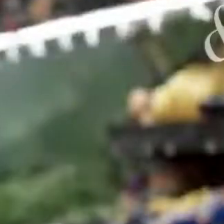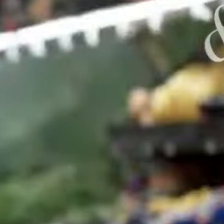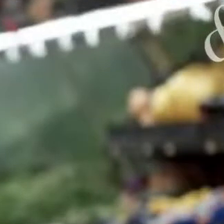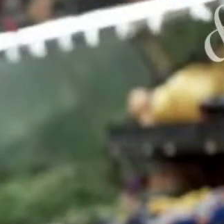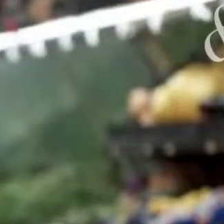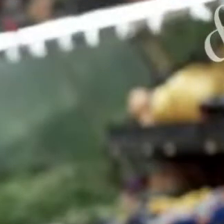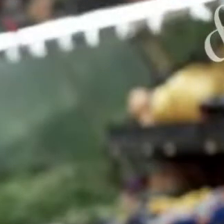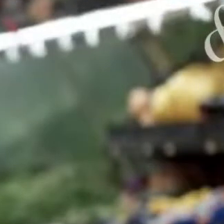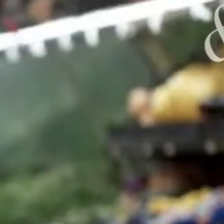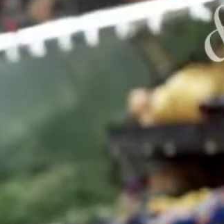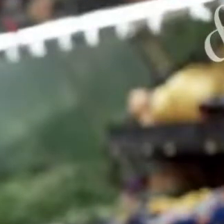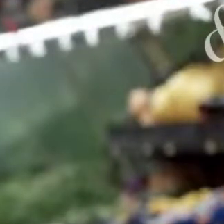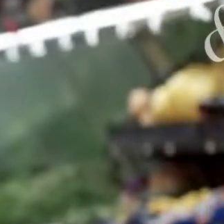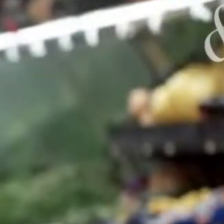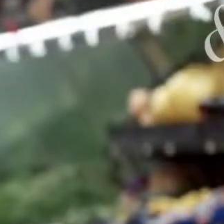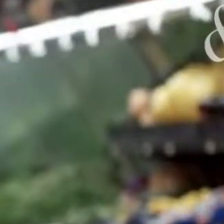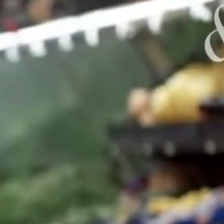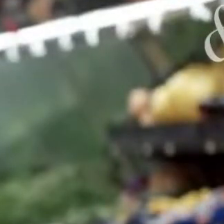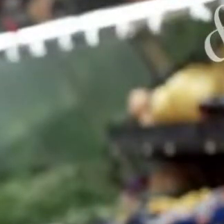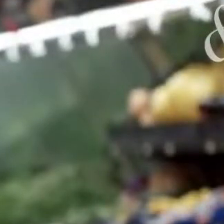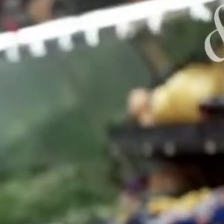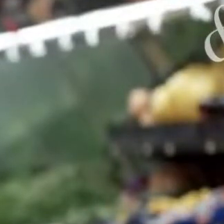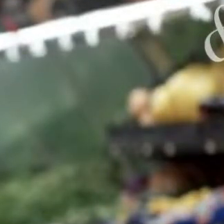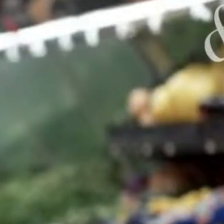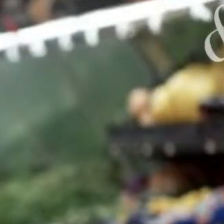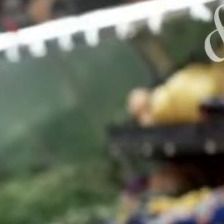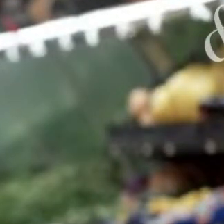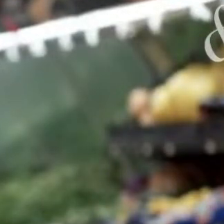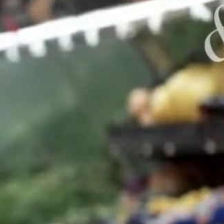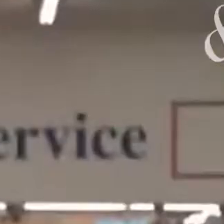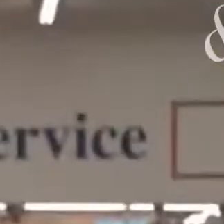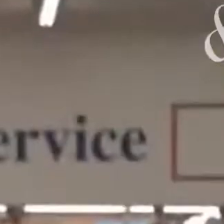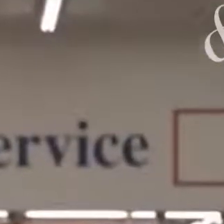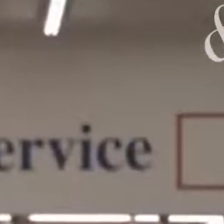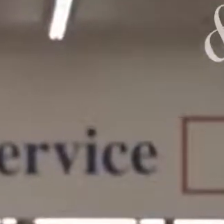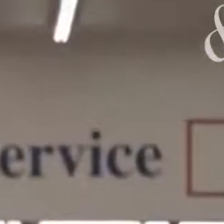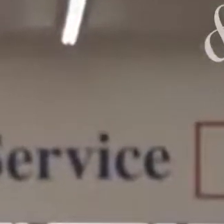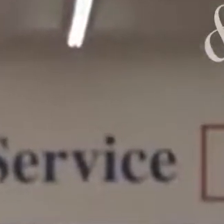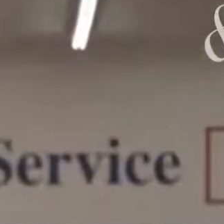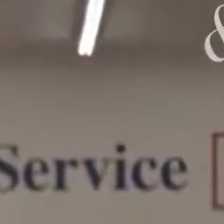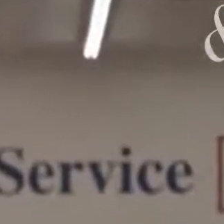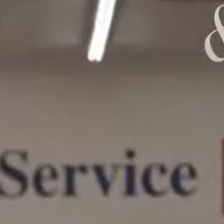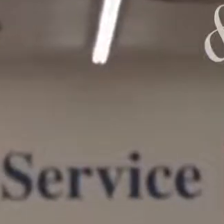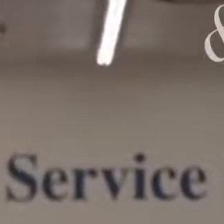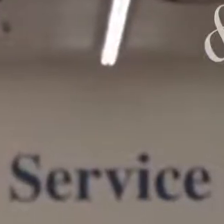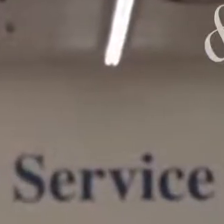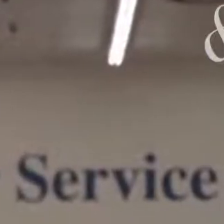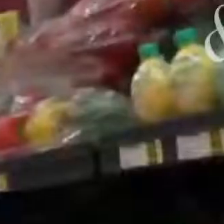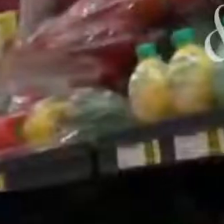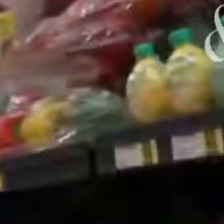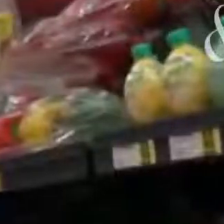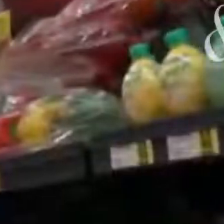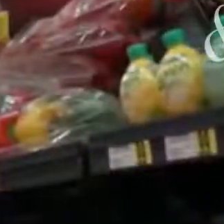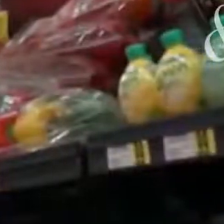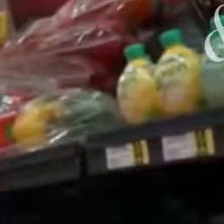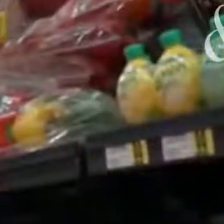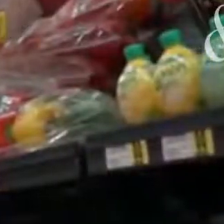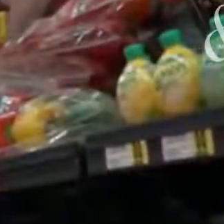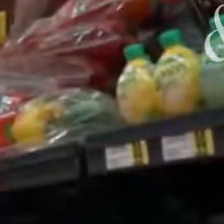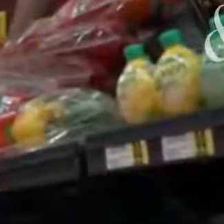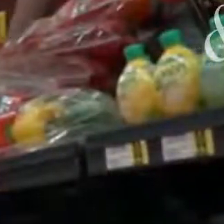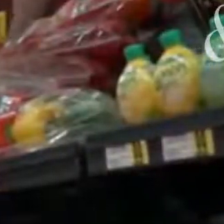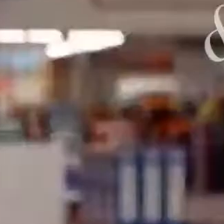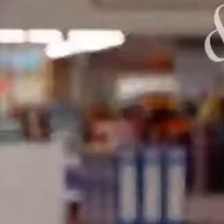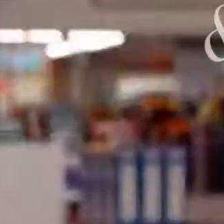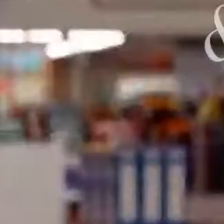to make sure that people can get their food, can get their medicine, diapers, milk, all the things that they have to have. Everybody's got to do their